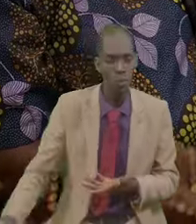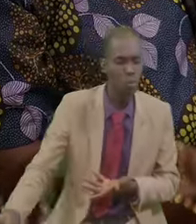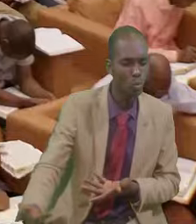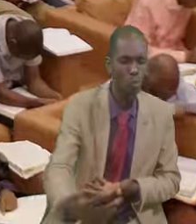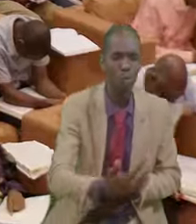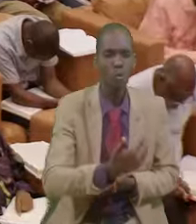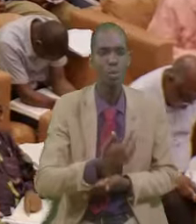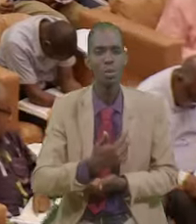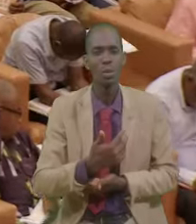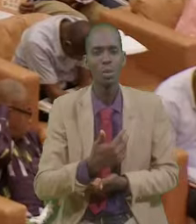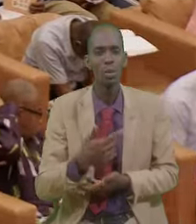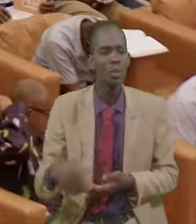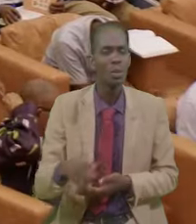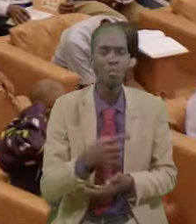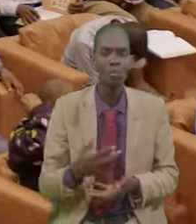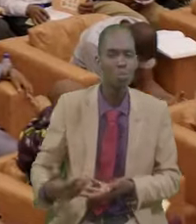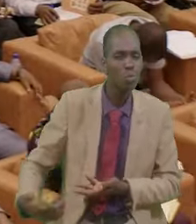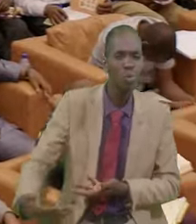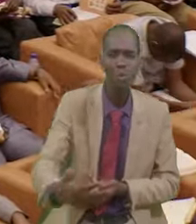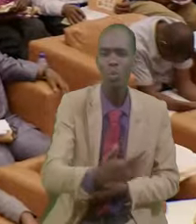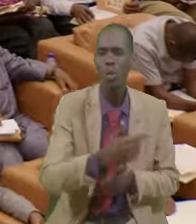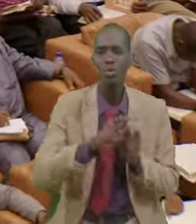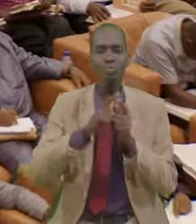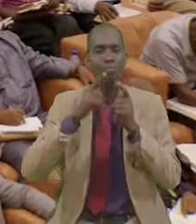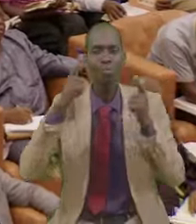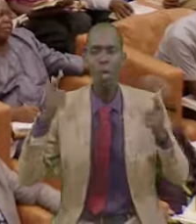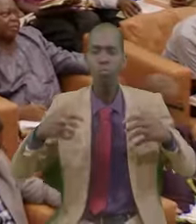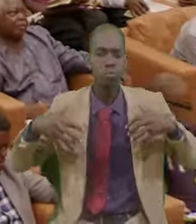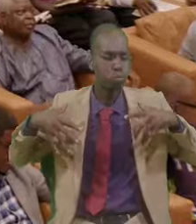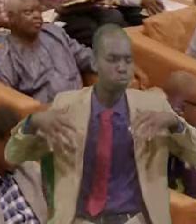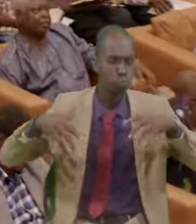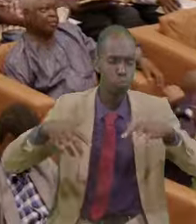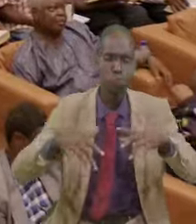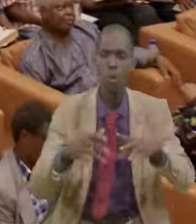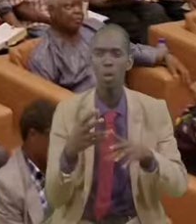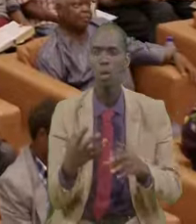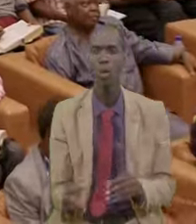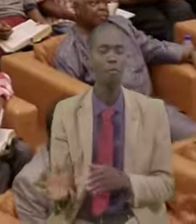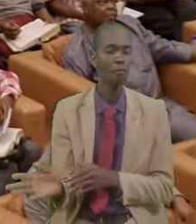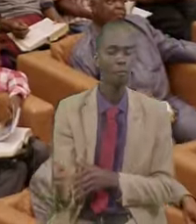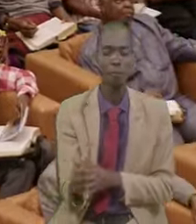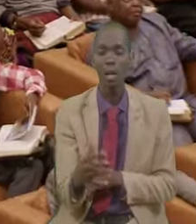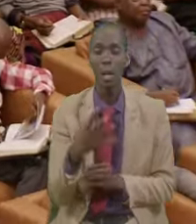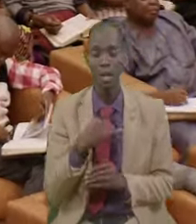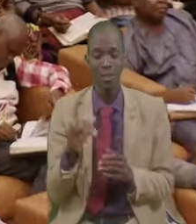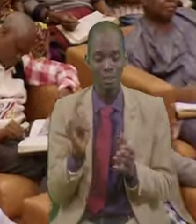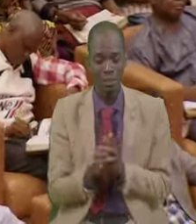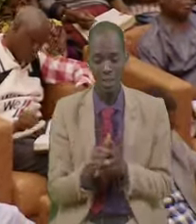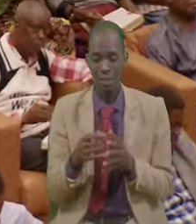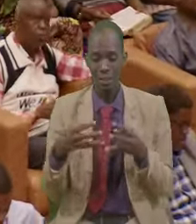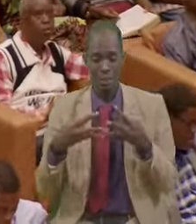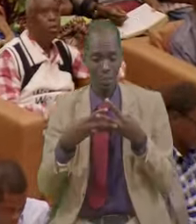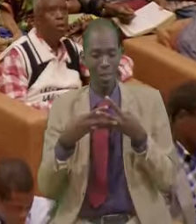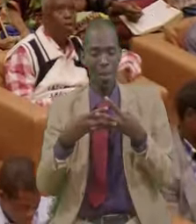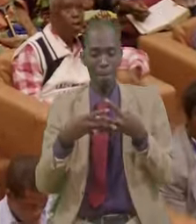they enclosed a great multitude of fishes, and their nets break. Net